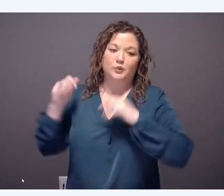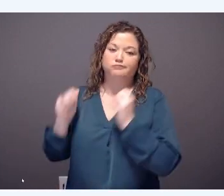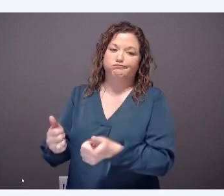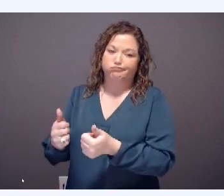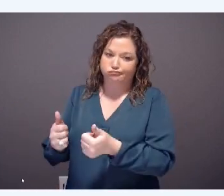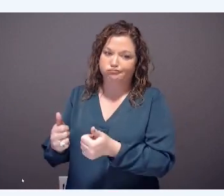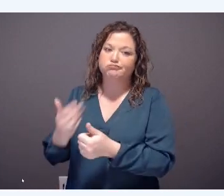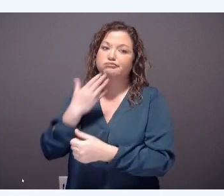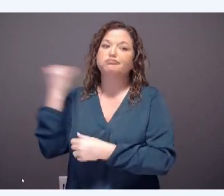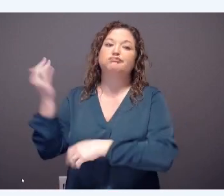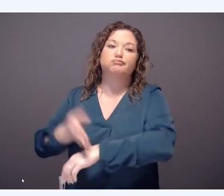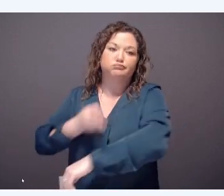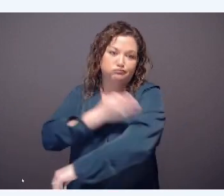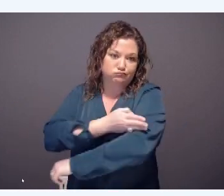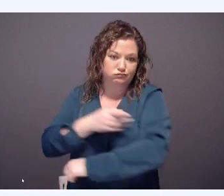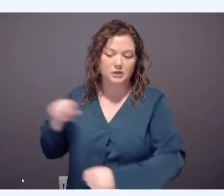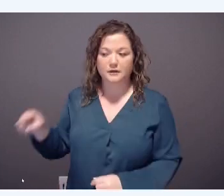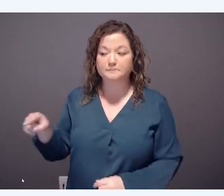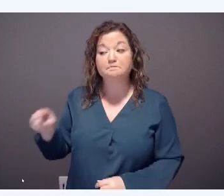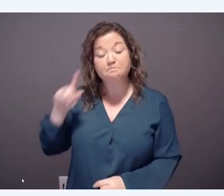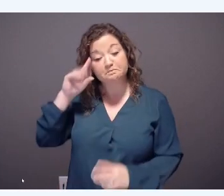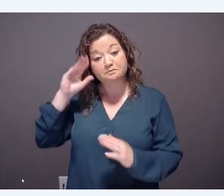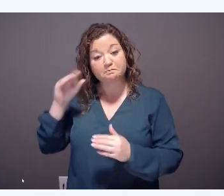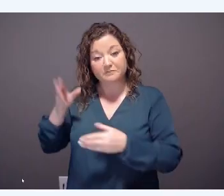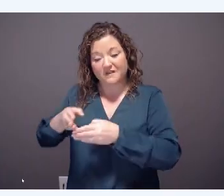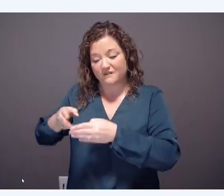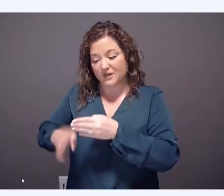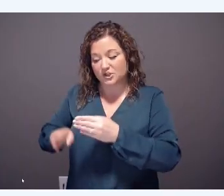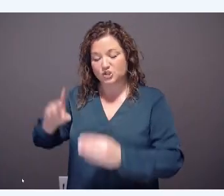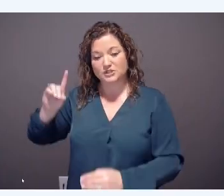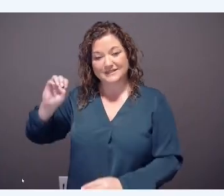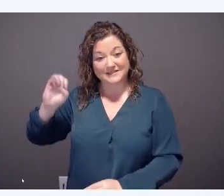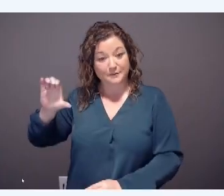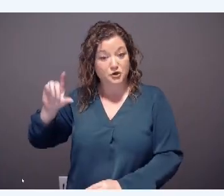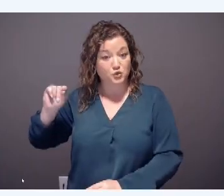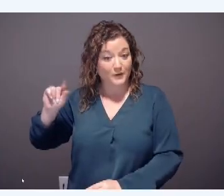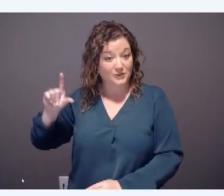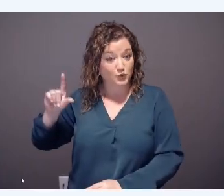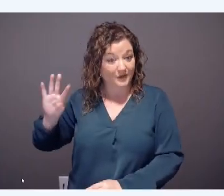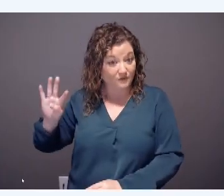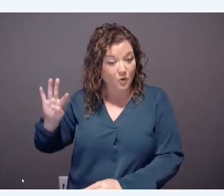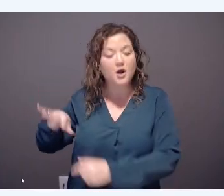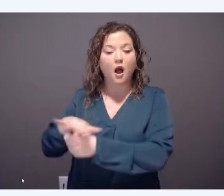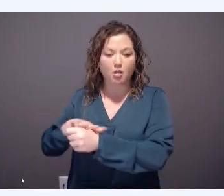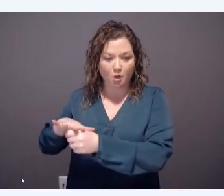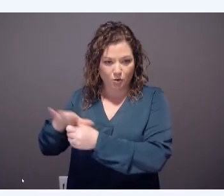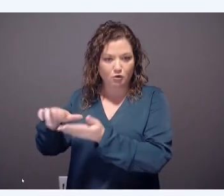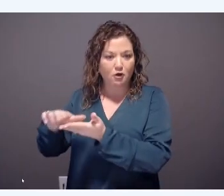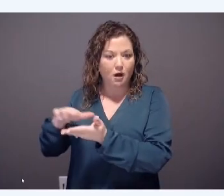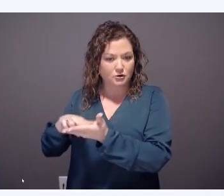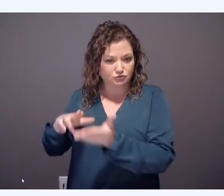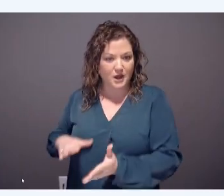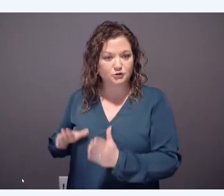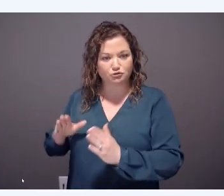project is slated to be finished in December of 2024 and another local contractor with JH Contracting.